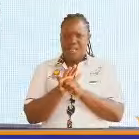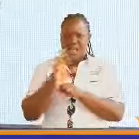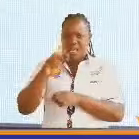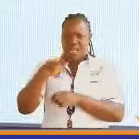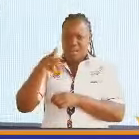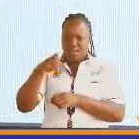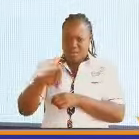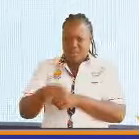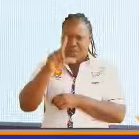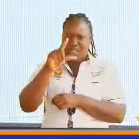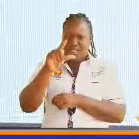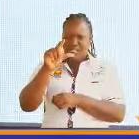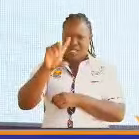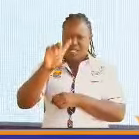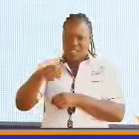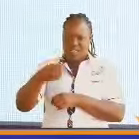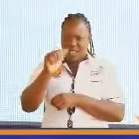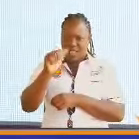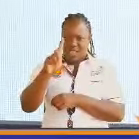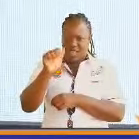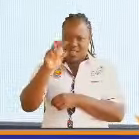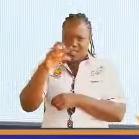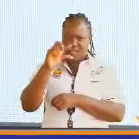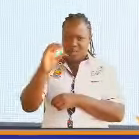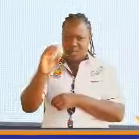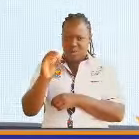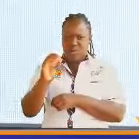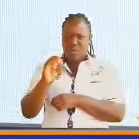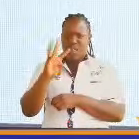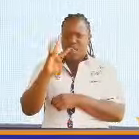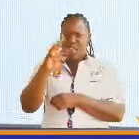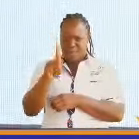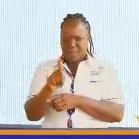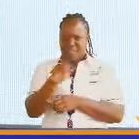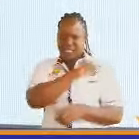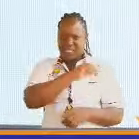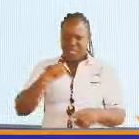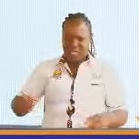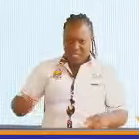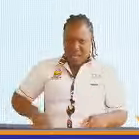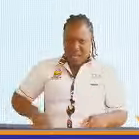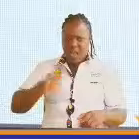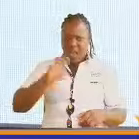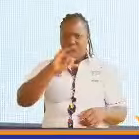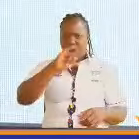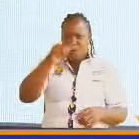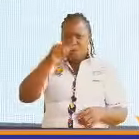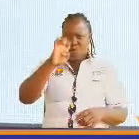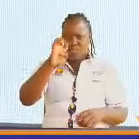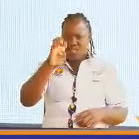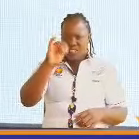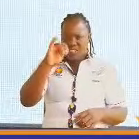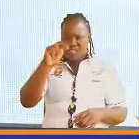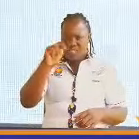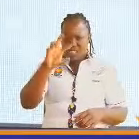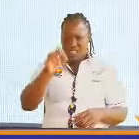of Langata. Asante sana. MP, Senator Ojienda of